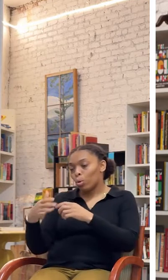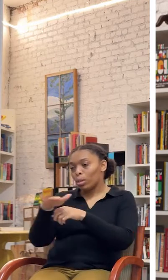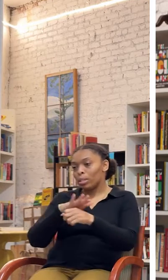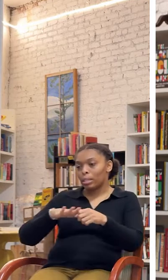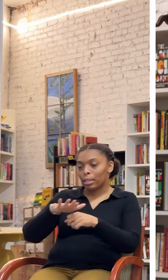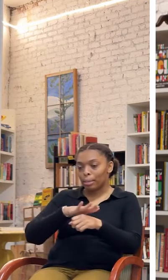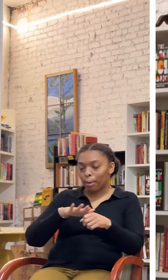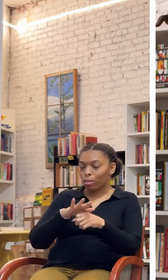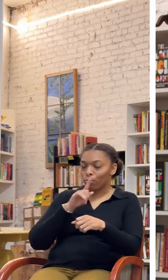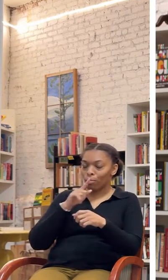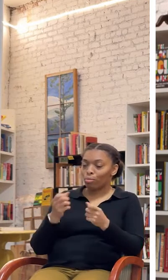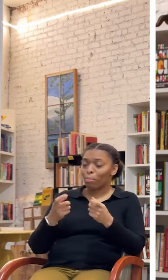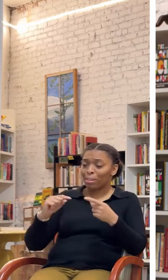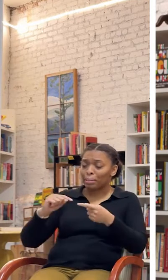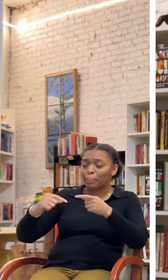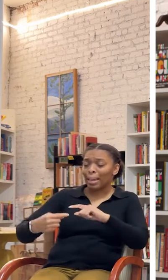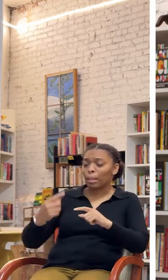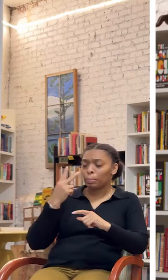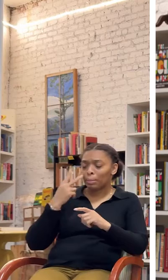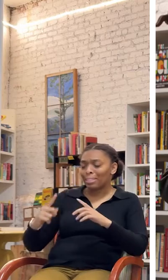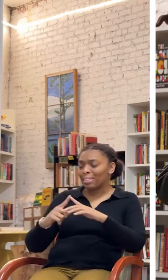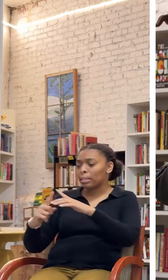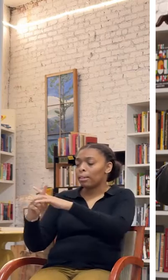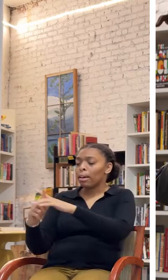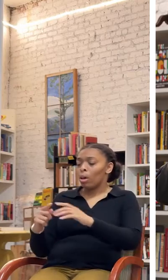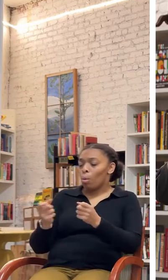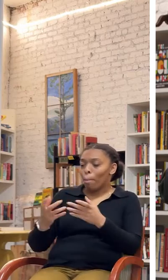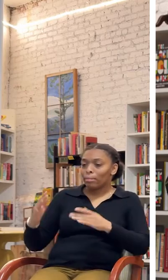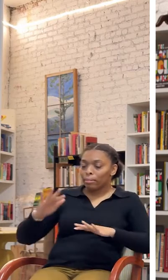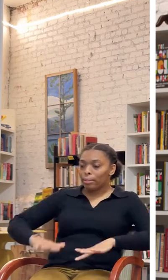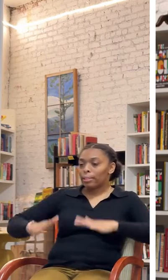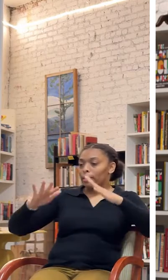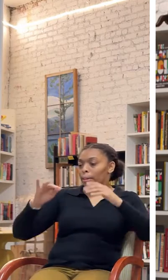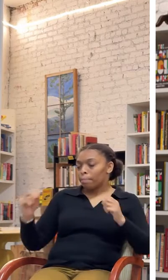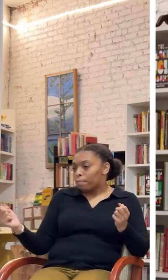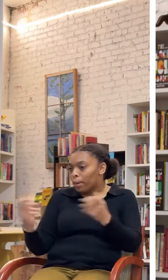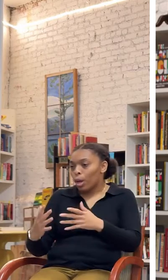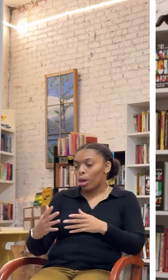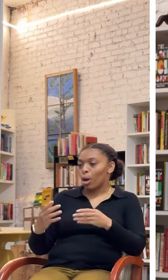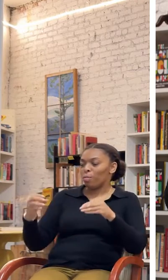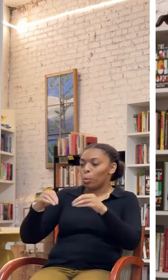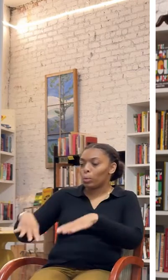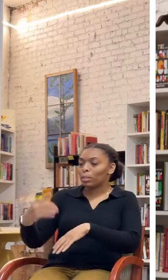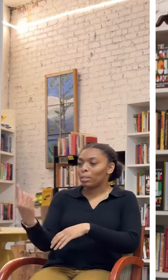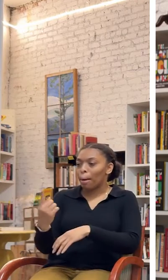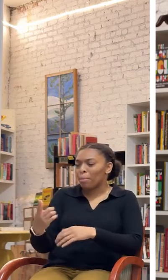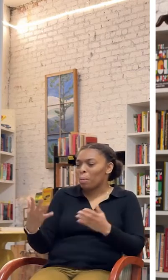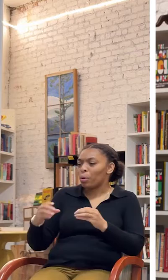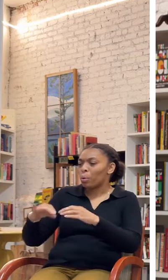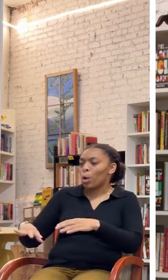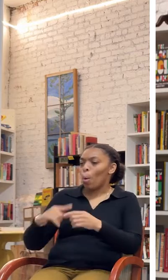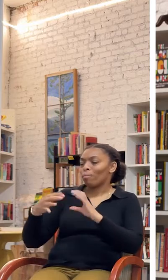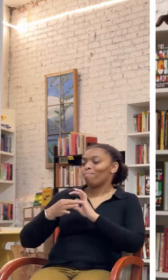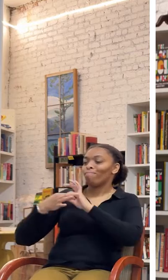such pain that comes up. There's such anxiety. There's such like fear of losing something. Like what do you lose when you